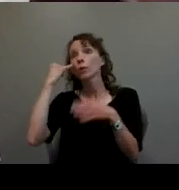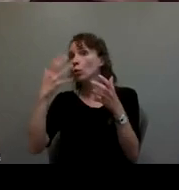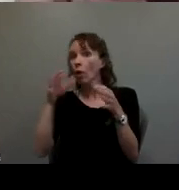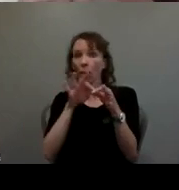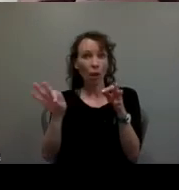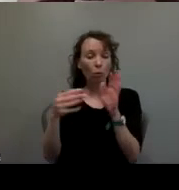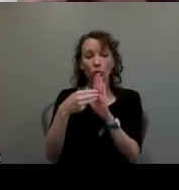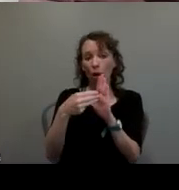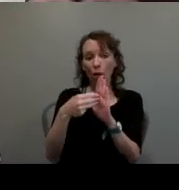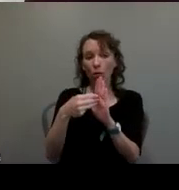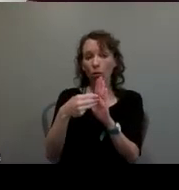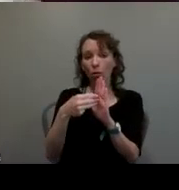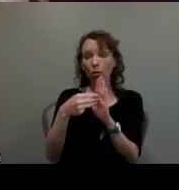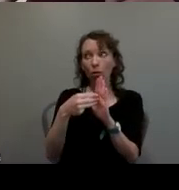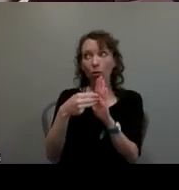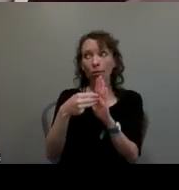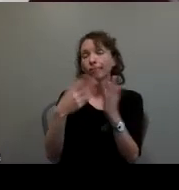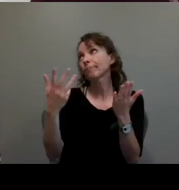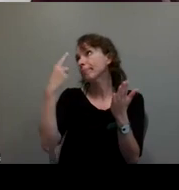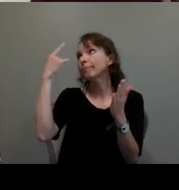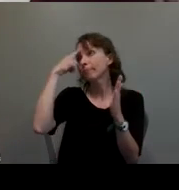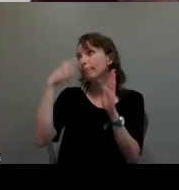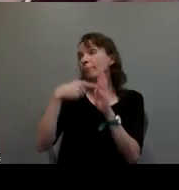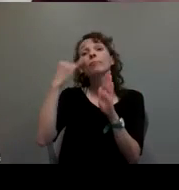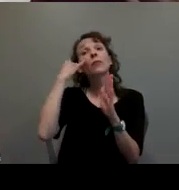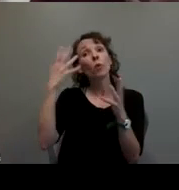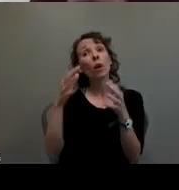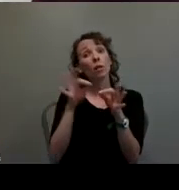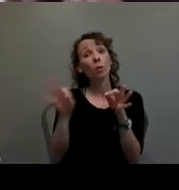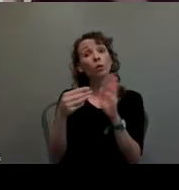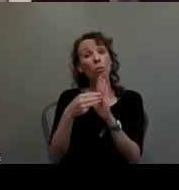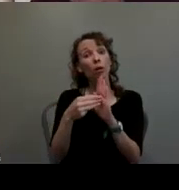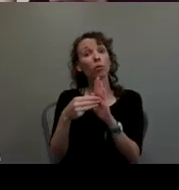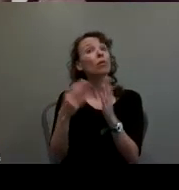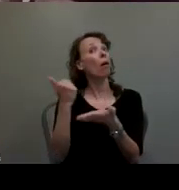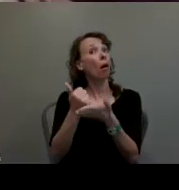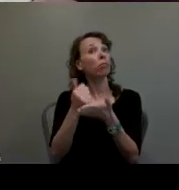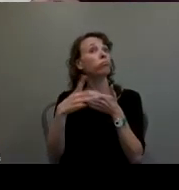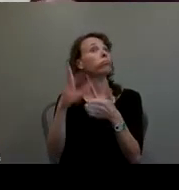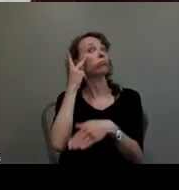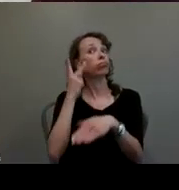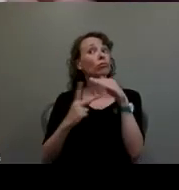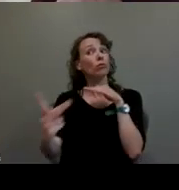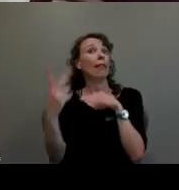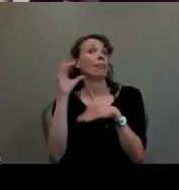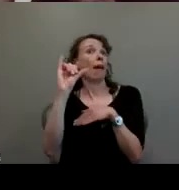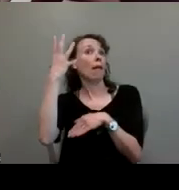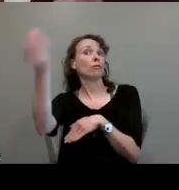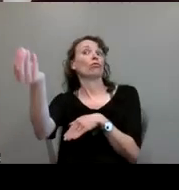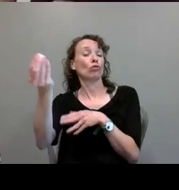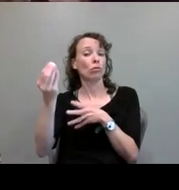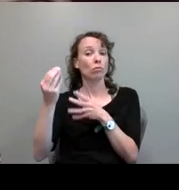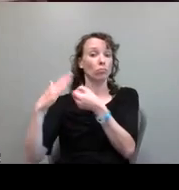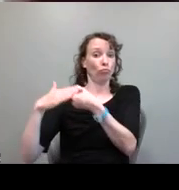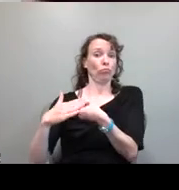language model, for example, to help predict this extrinsic fitness, this specific selection pressure, it will need to do